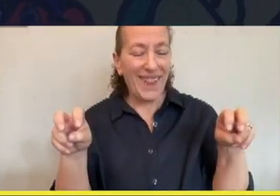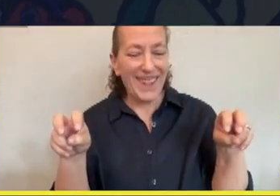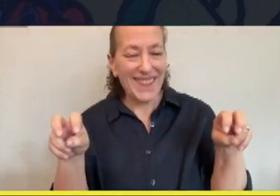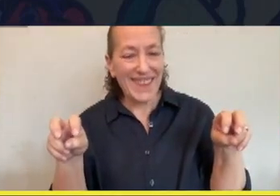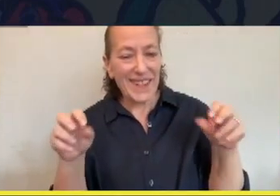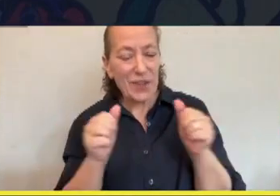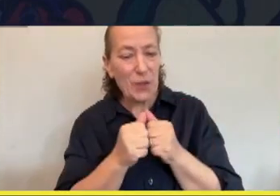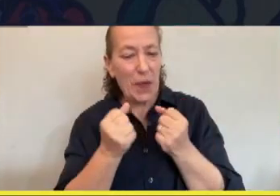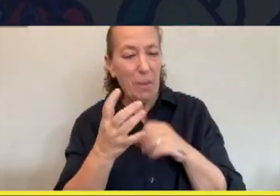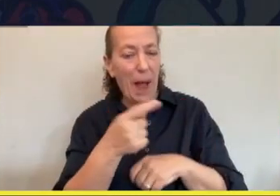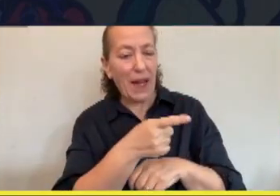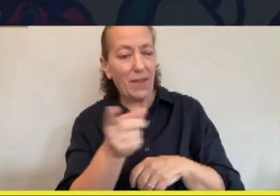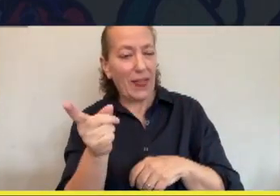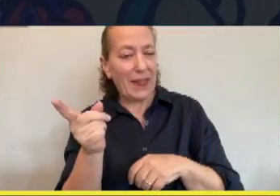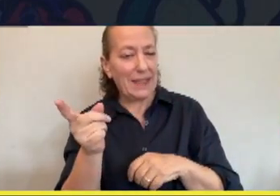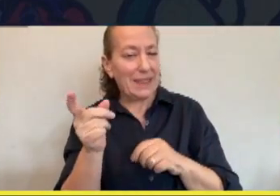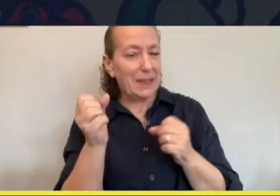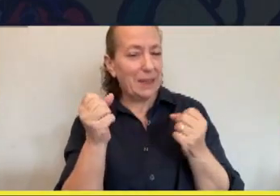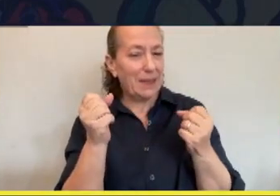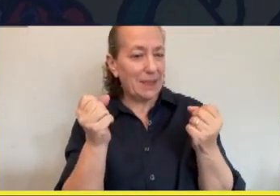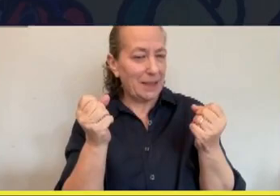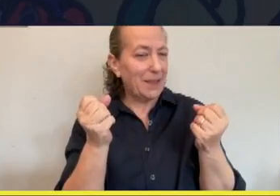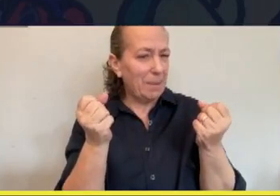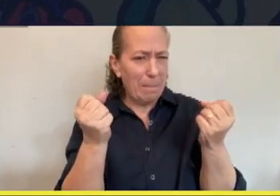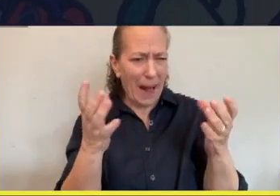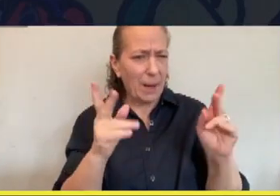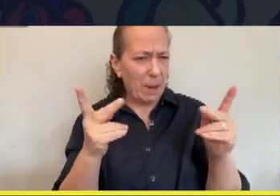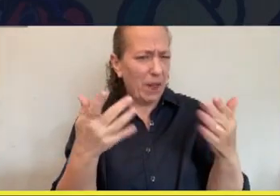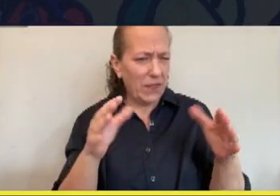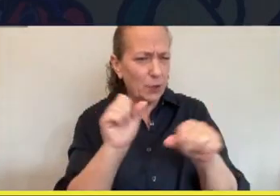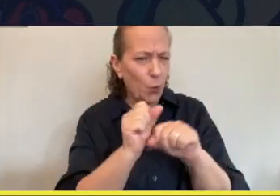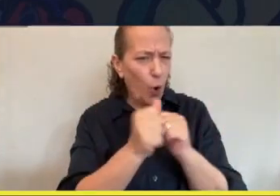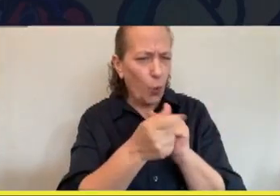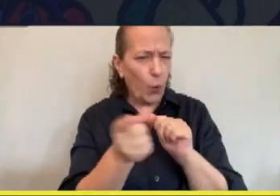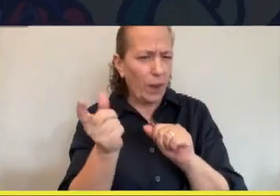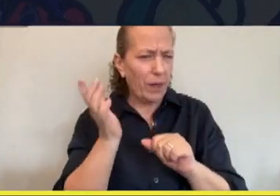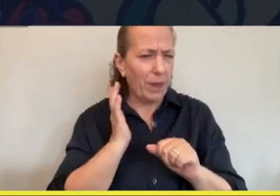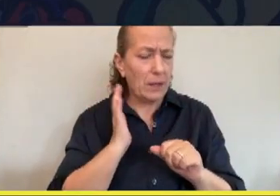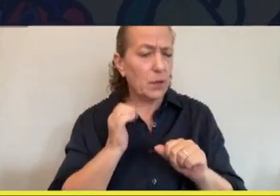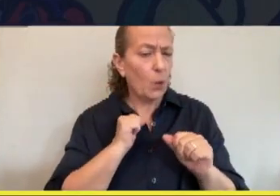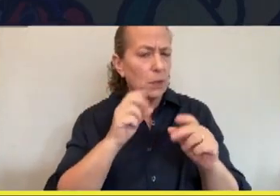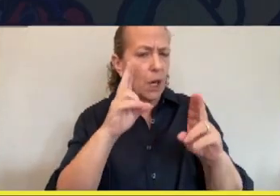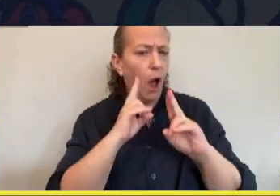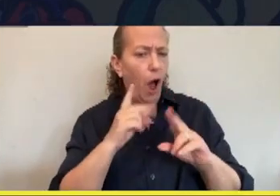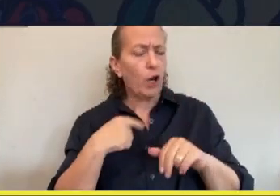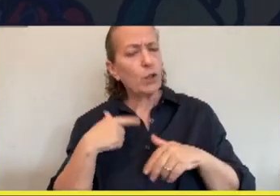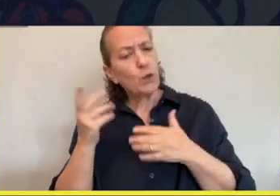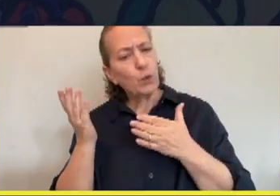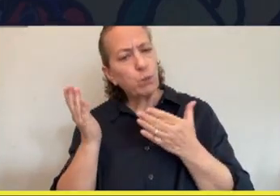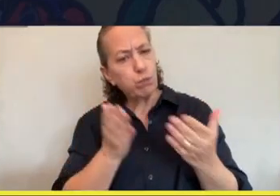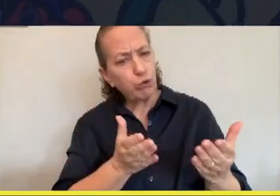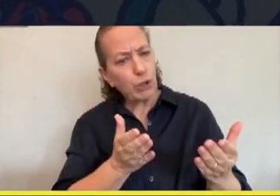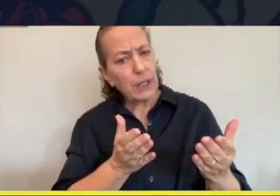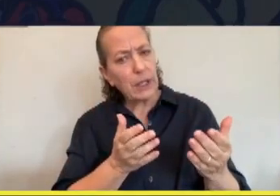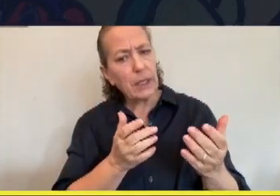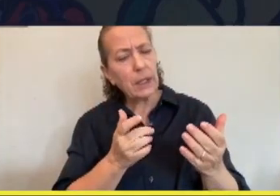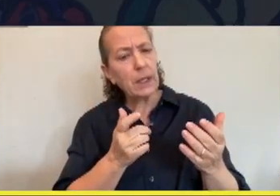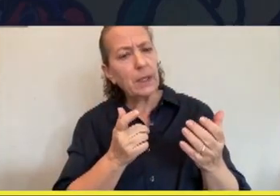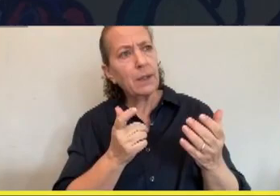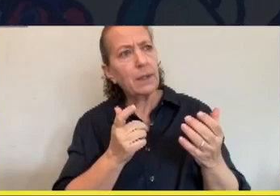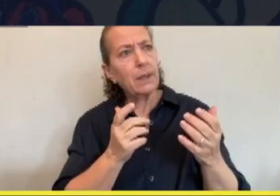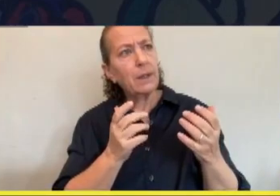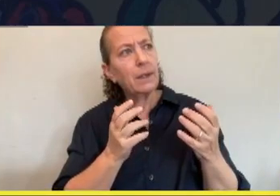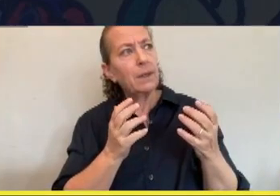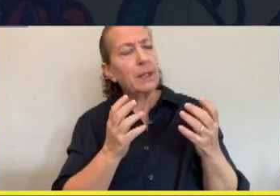I have done policy work with. It is an incredible honor to be able to bring these two facets of my life together and perform